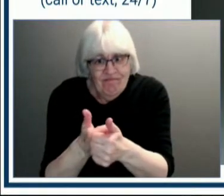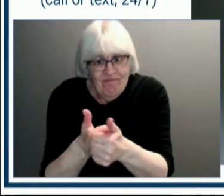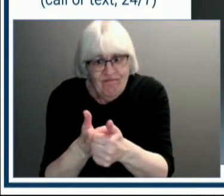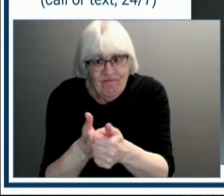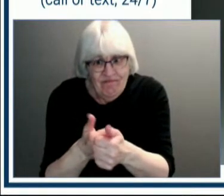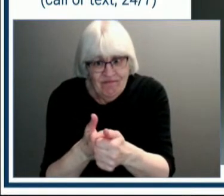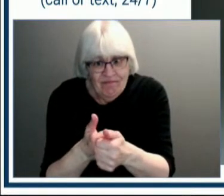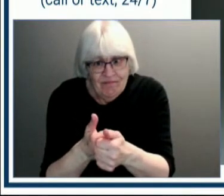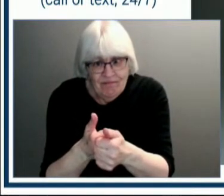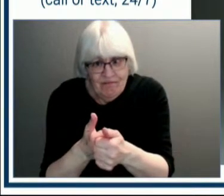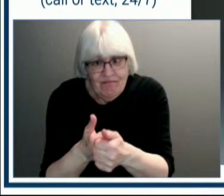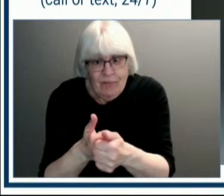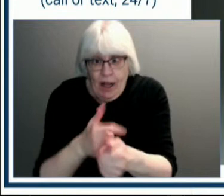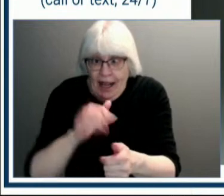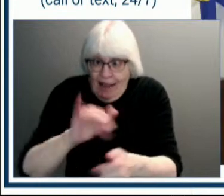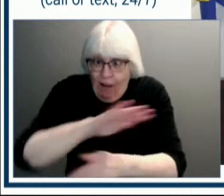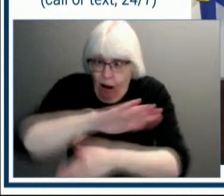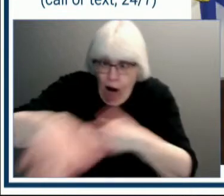the spread.